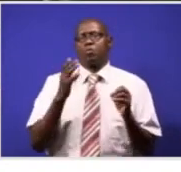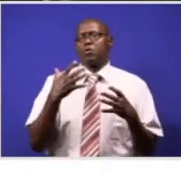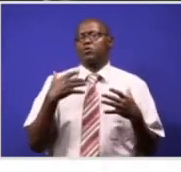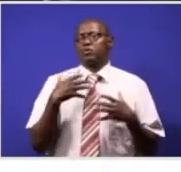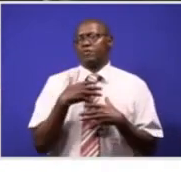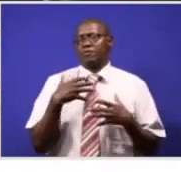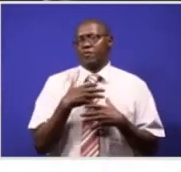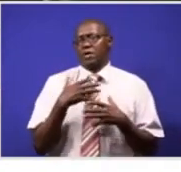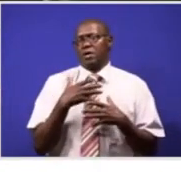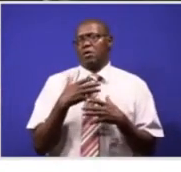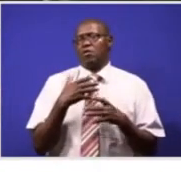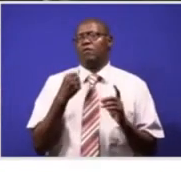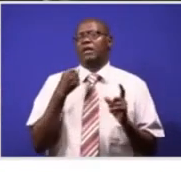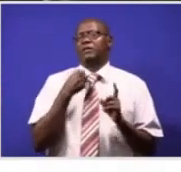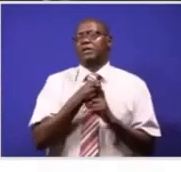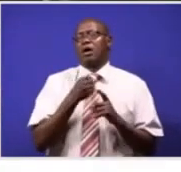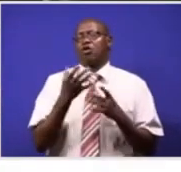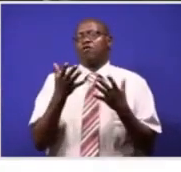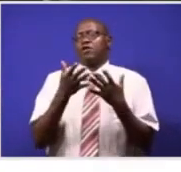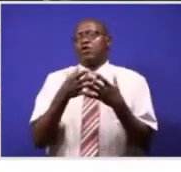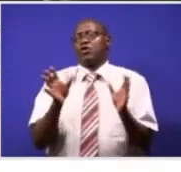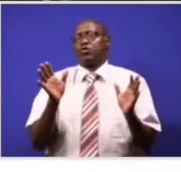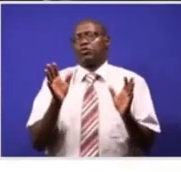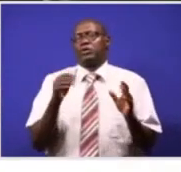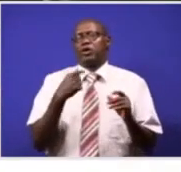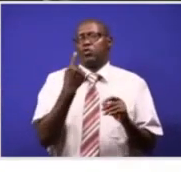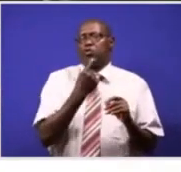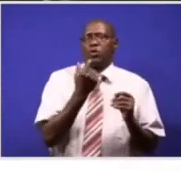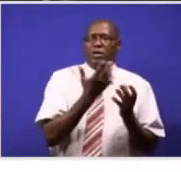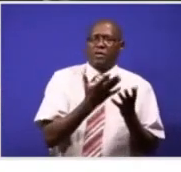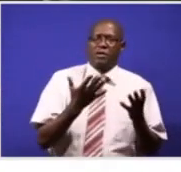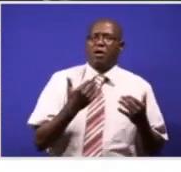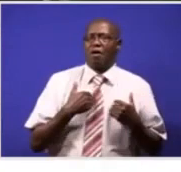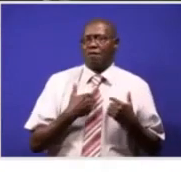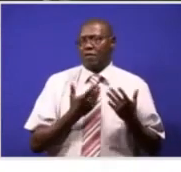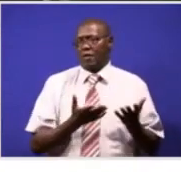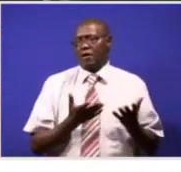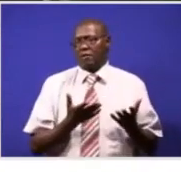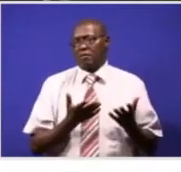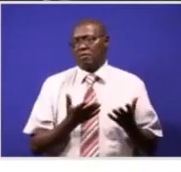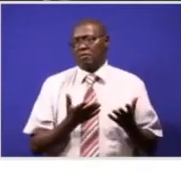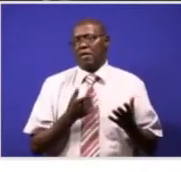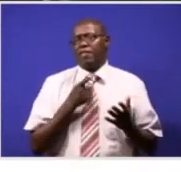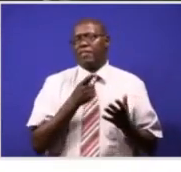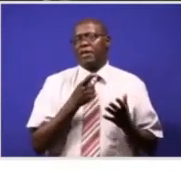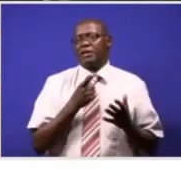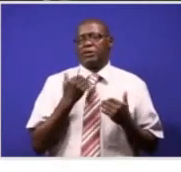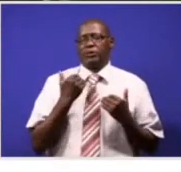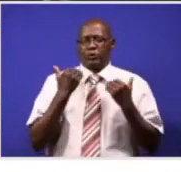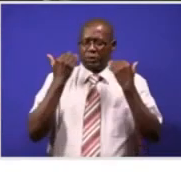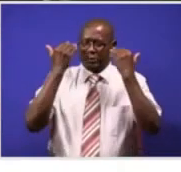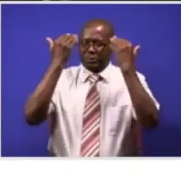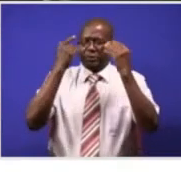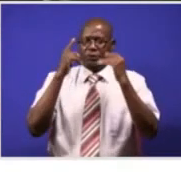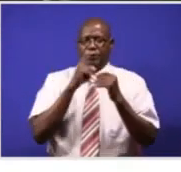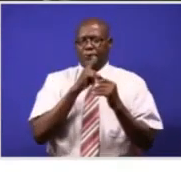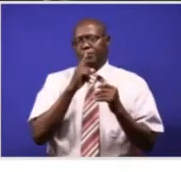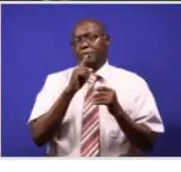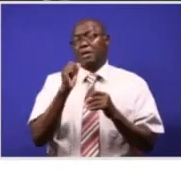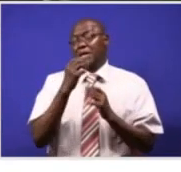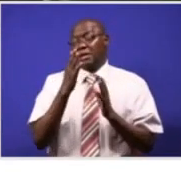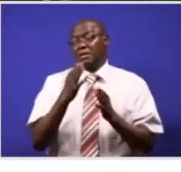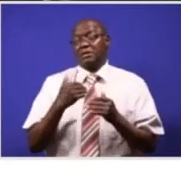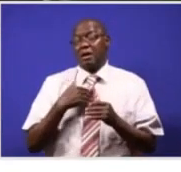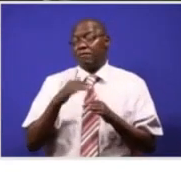fear of attack, of losing the only thing that they have? That is very stressful. The Kenyans who